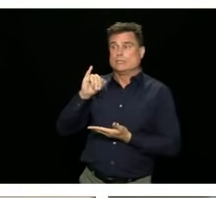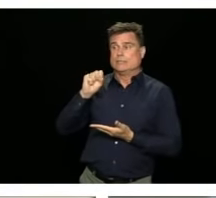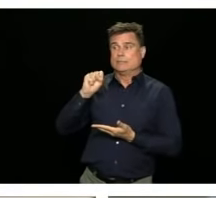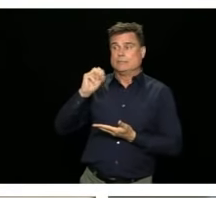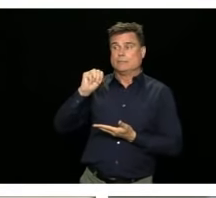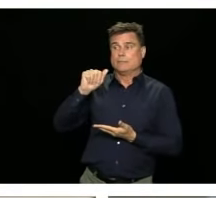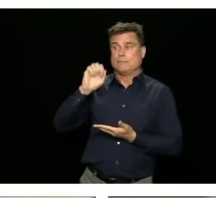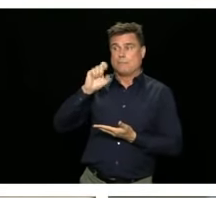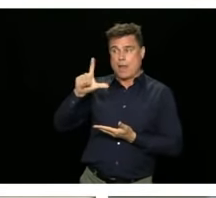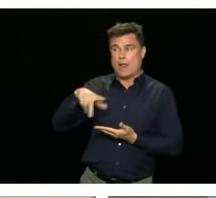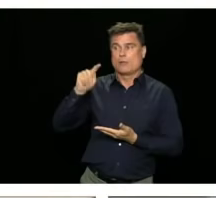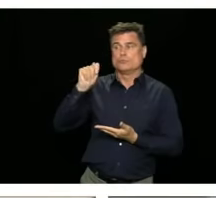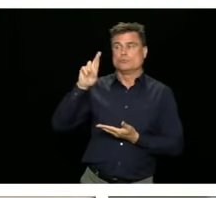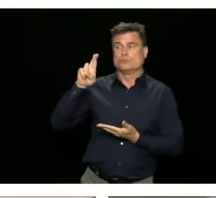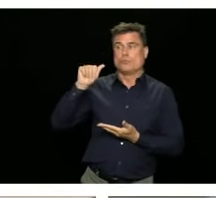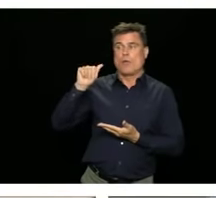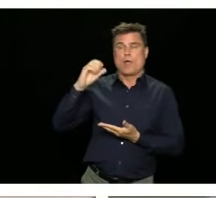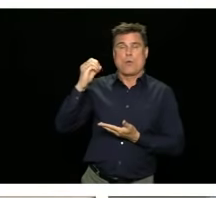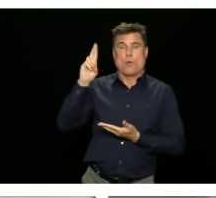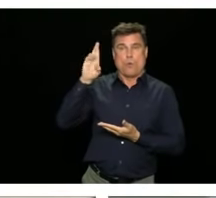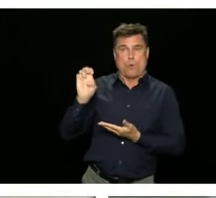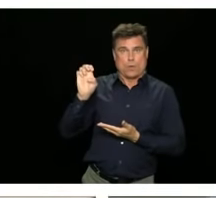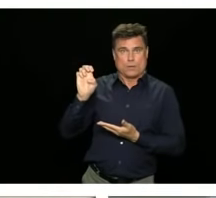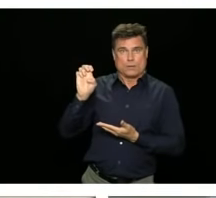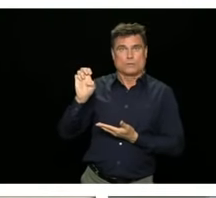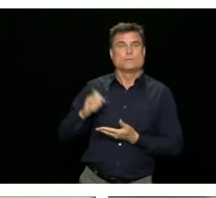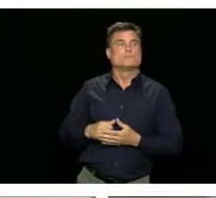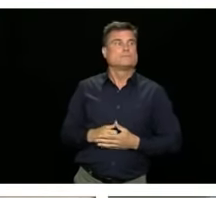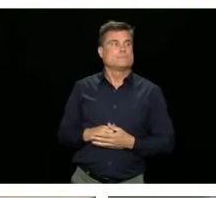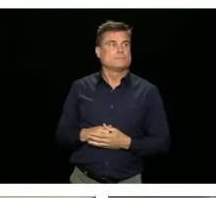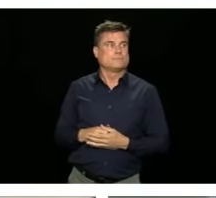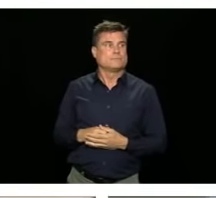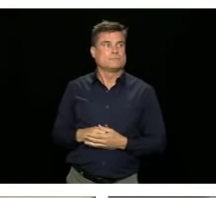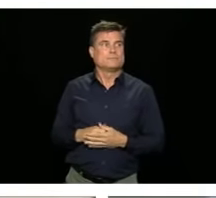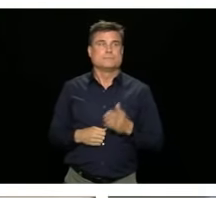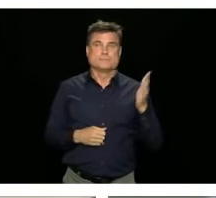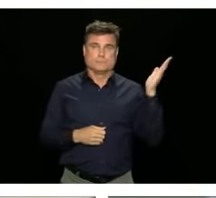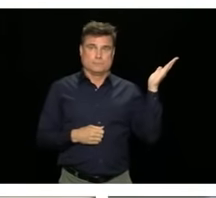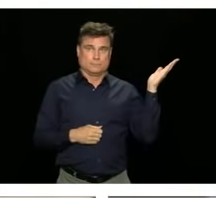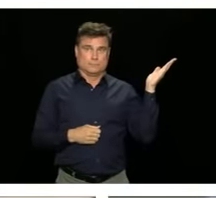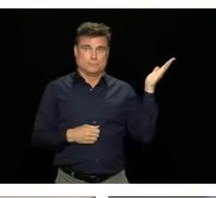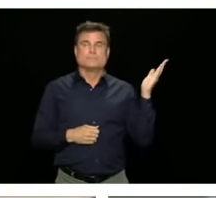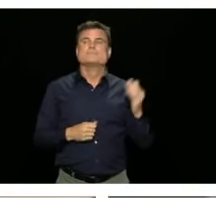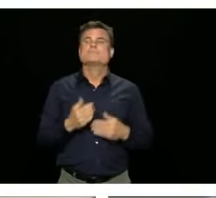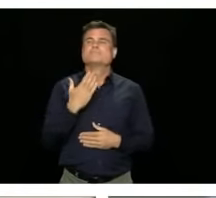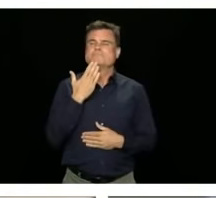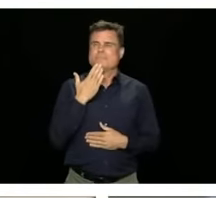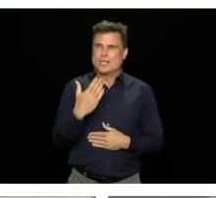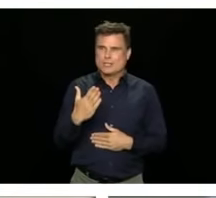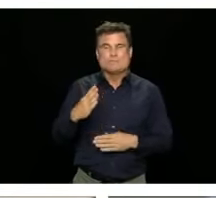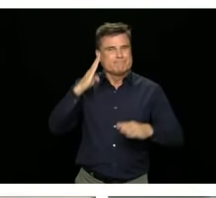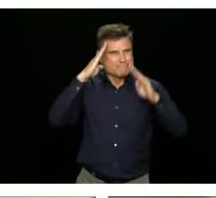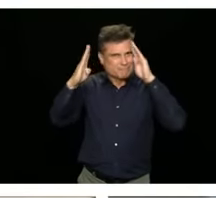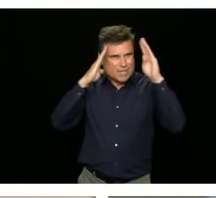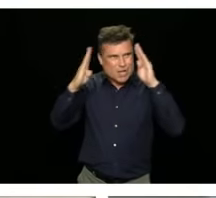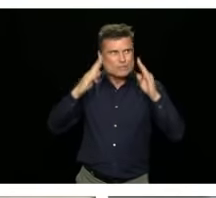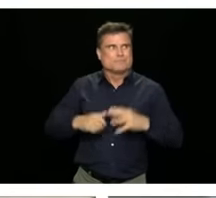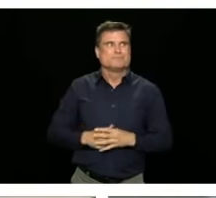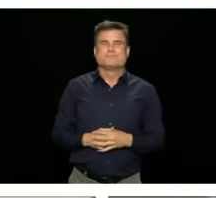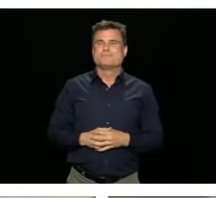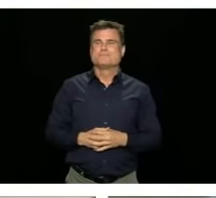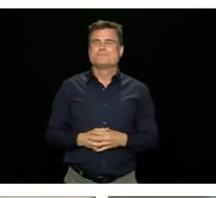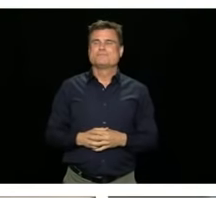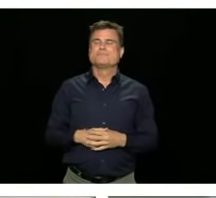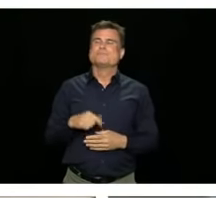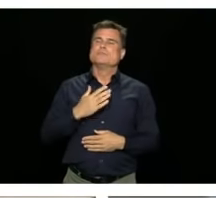much, Minister Kang. Greetings to everybody. I'm here with a heavy heart. I'm